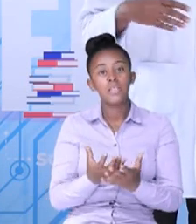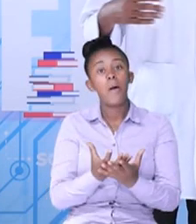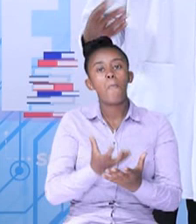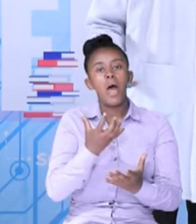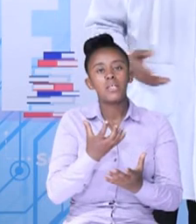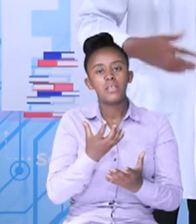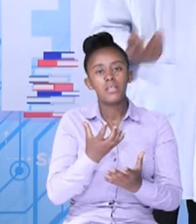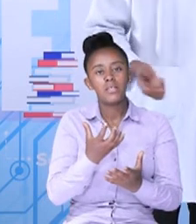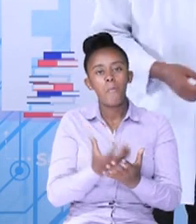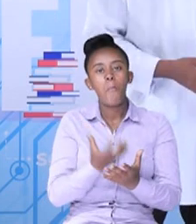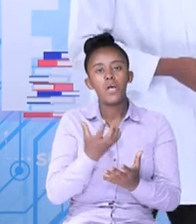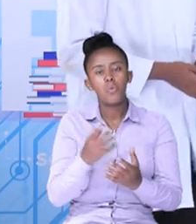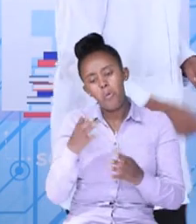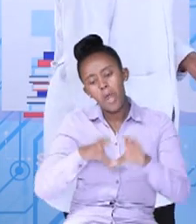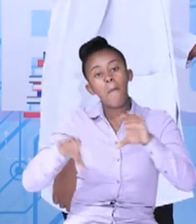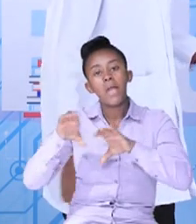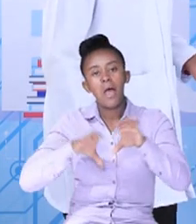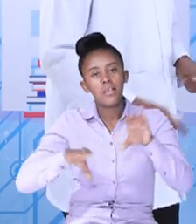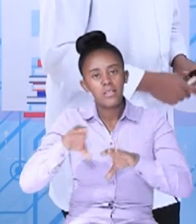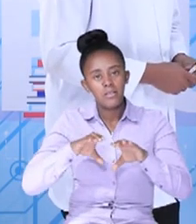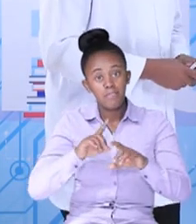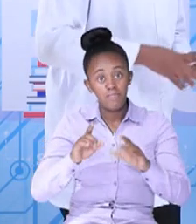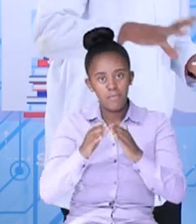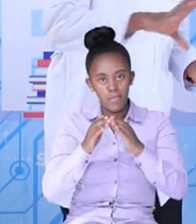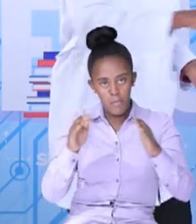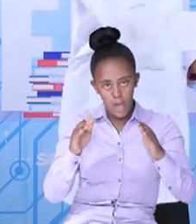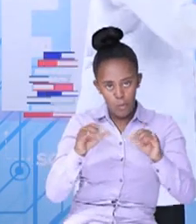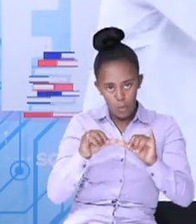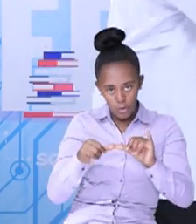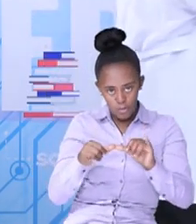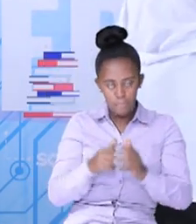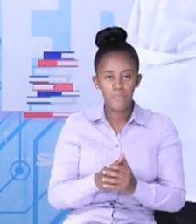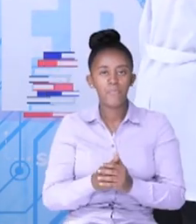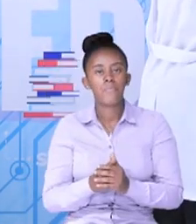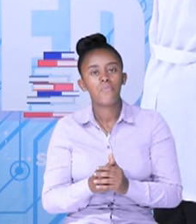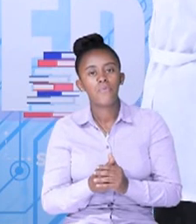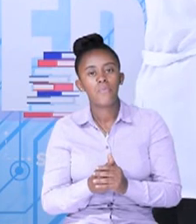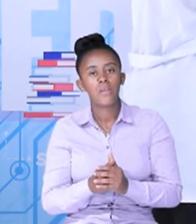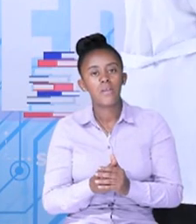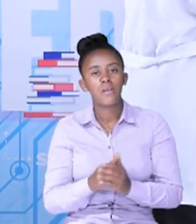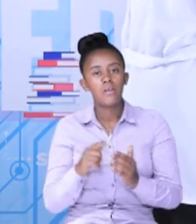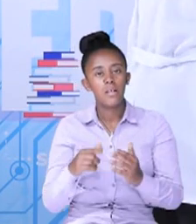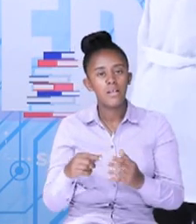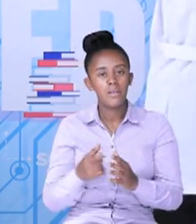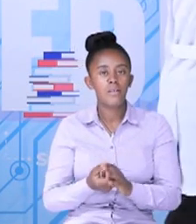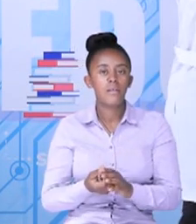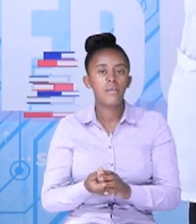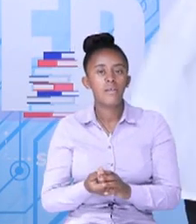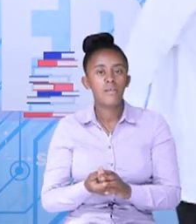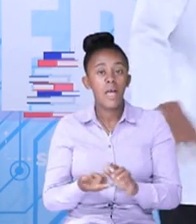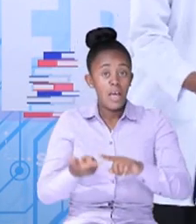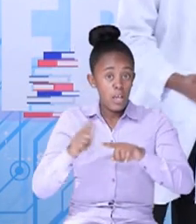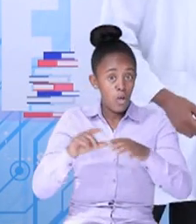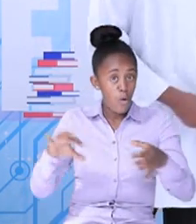of isotopes or chemicals. And it's possible to recombine velocity